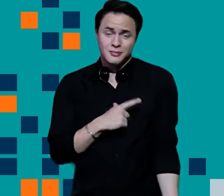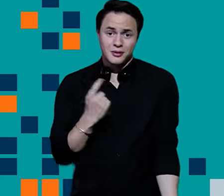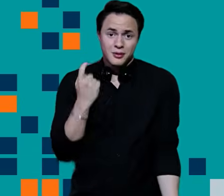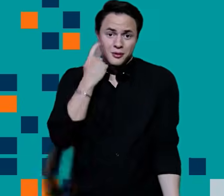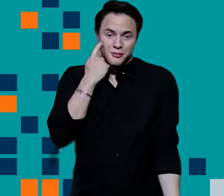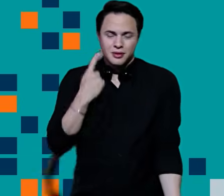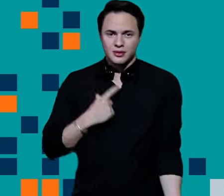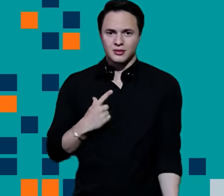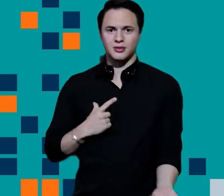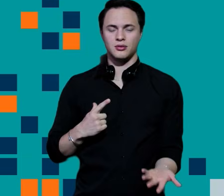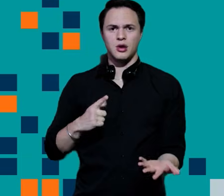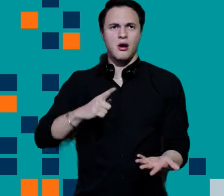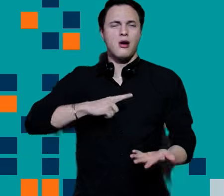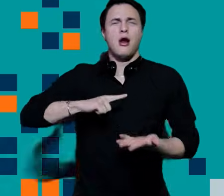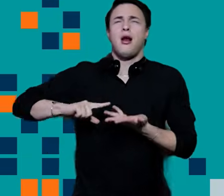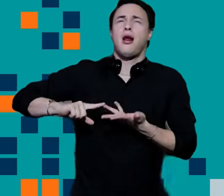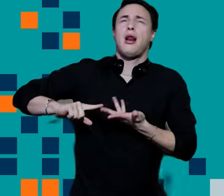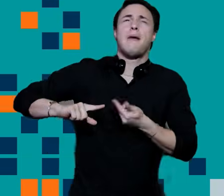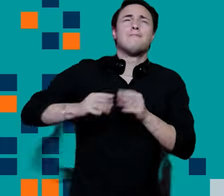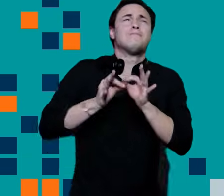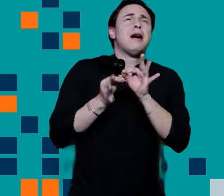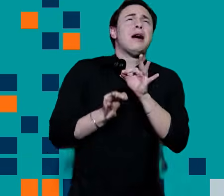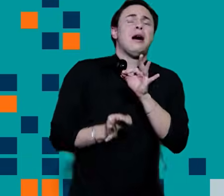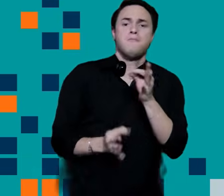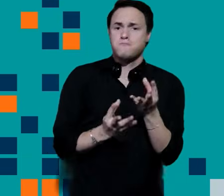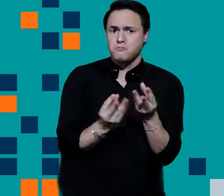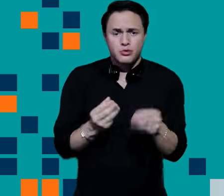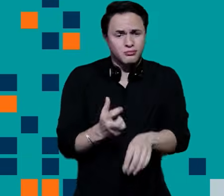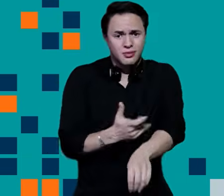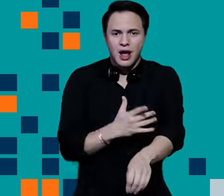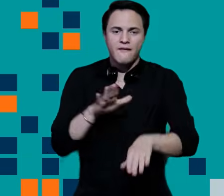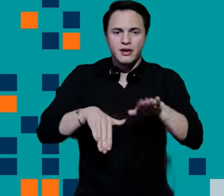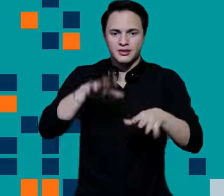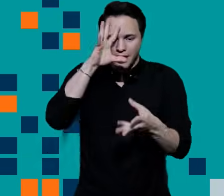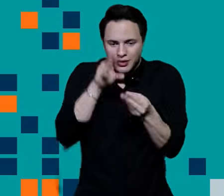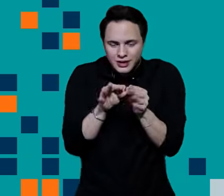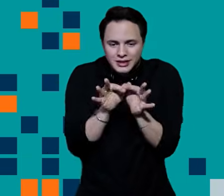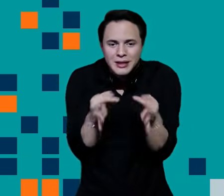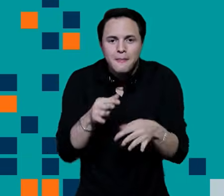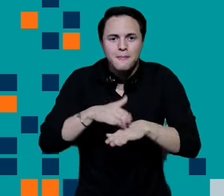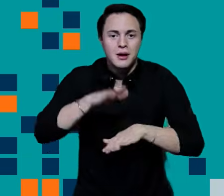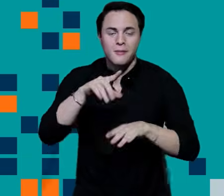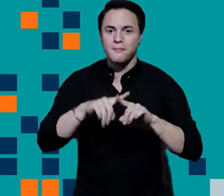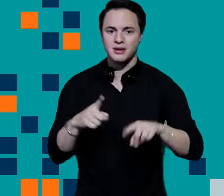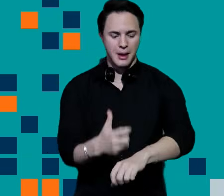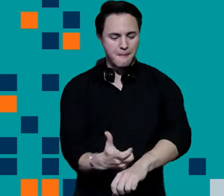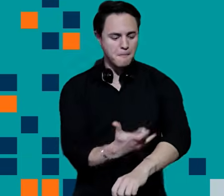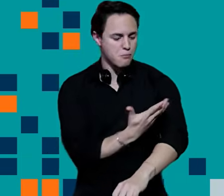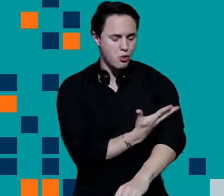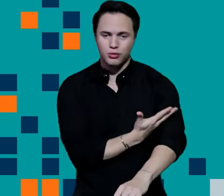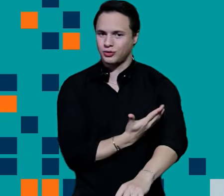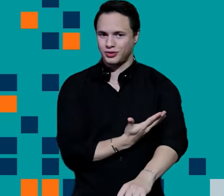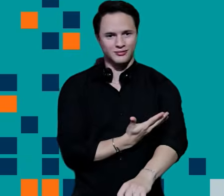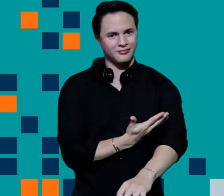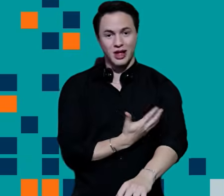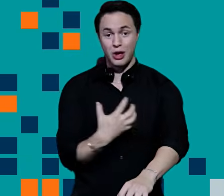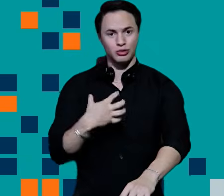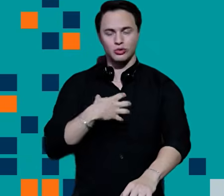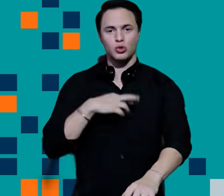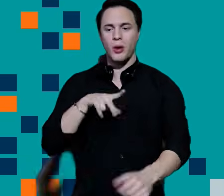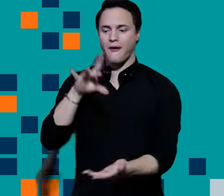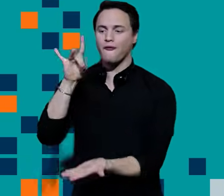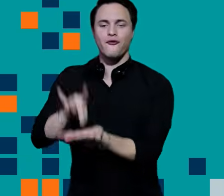there's thousands of emotions, so this is simplifications. But our emotions are known by this word of